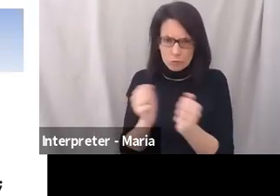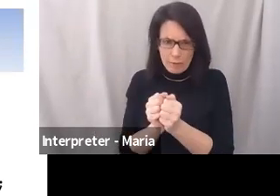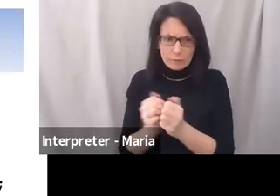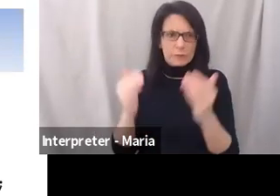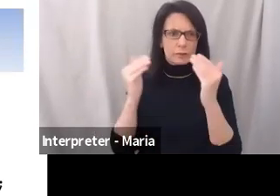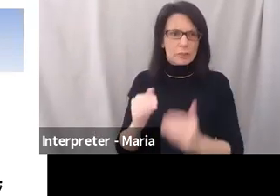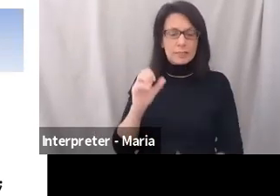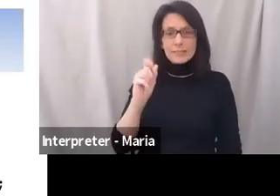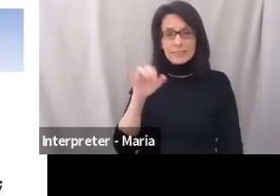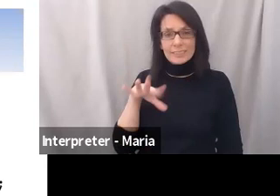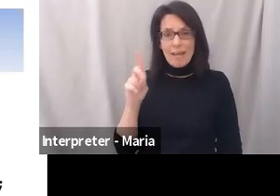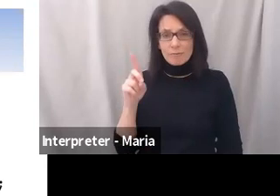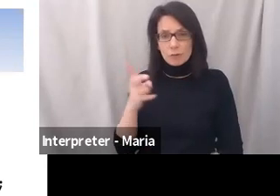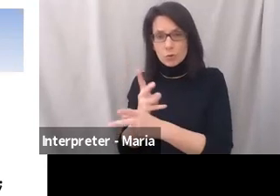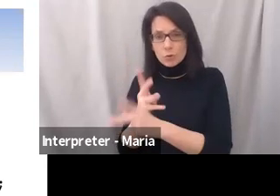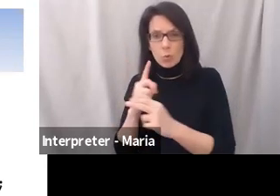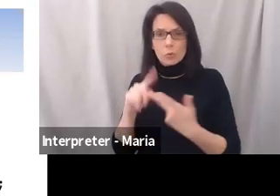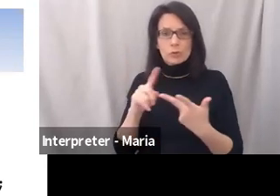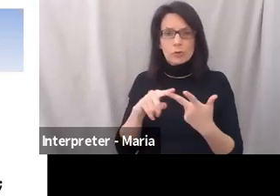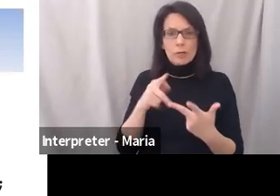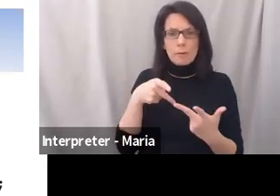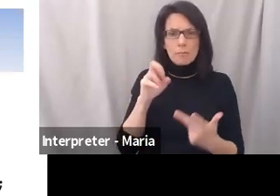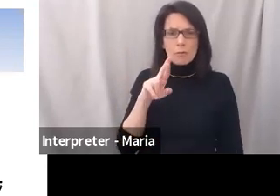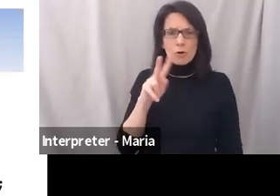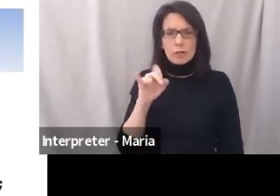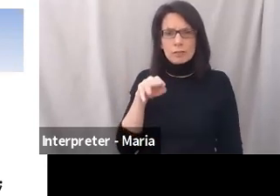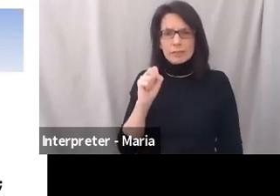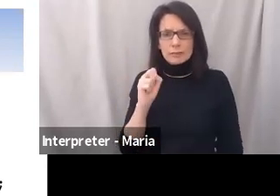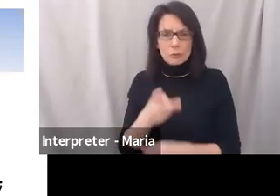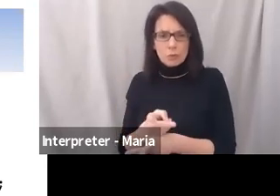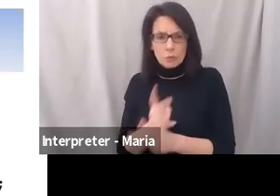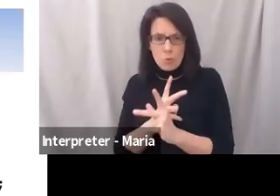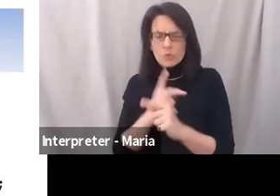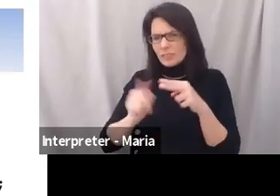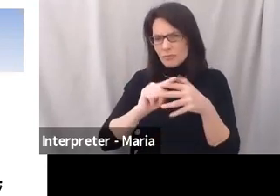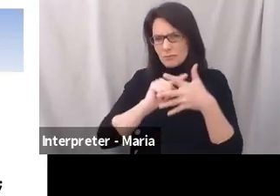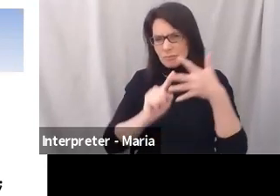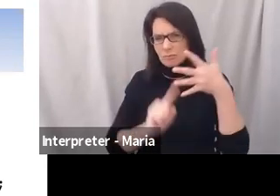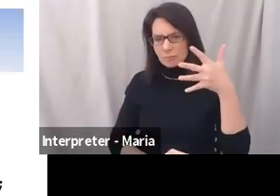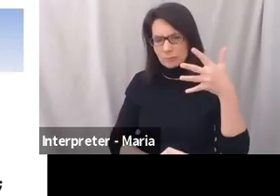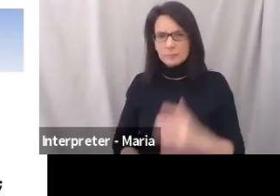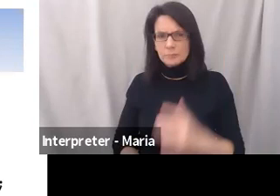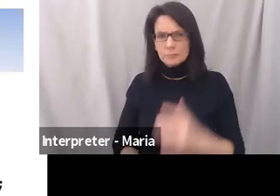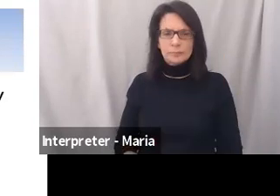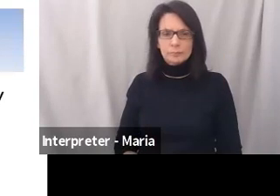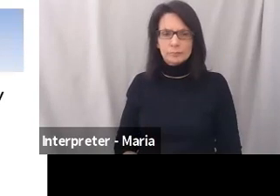Perkins loan. So there is like different type of also in the federal loans, there's different type.